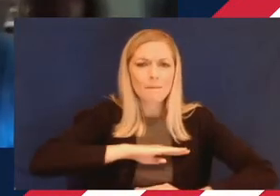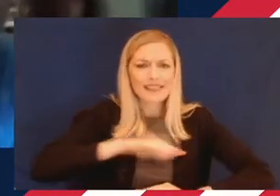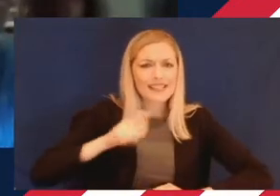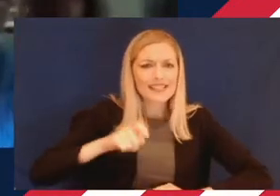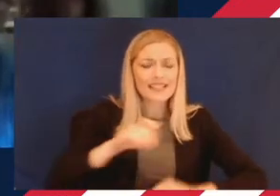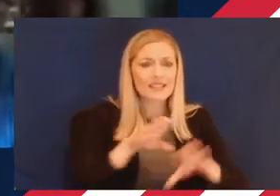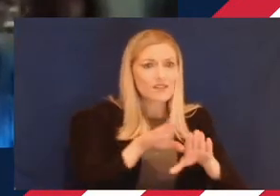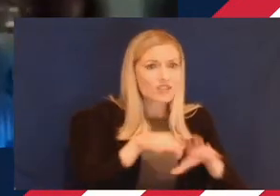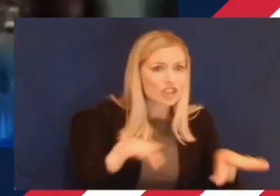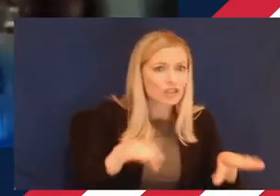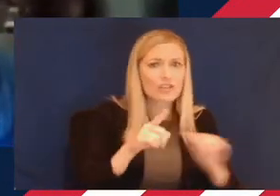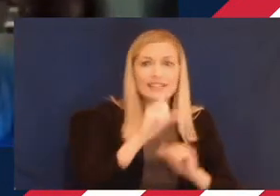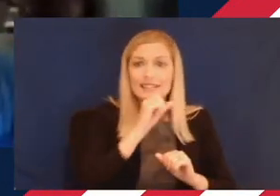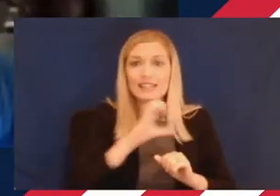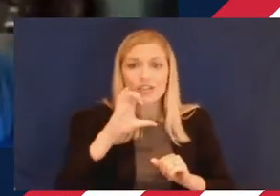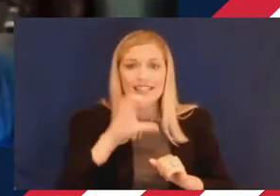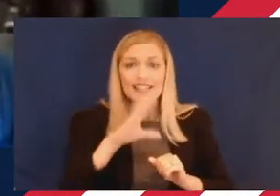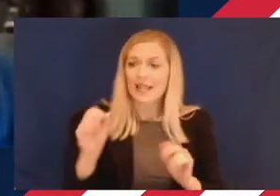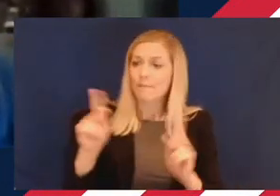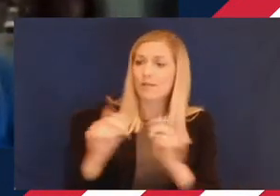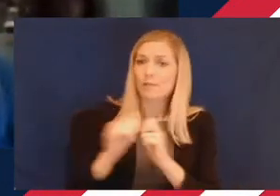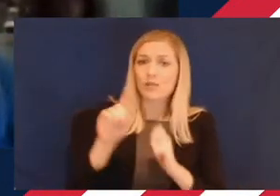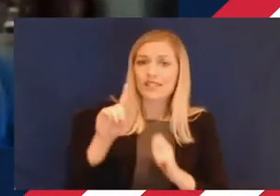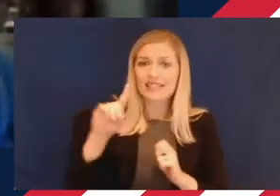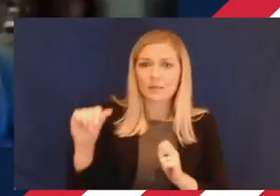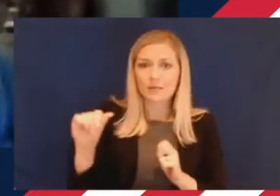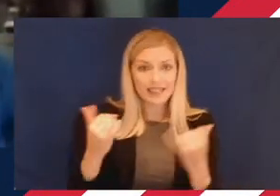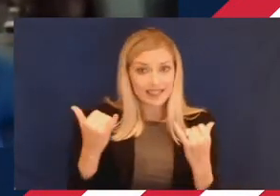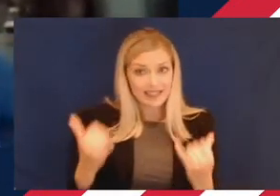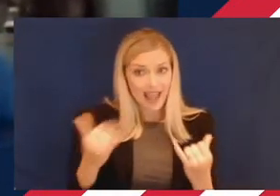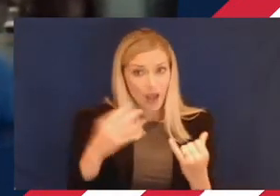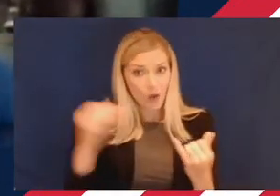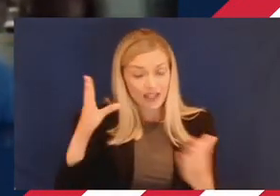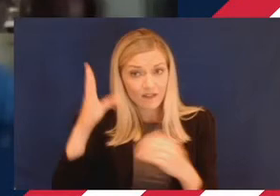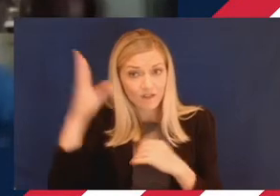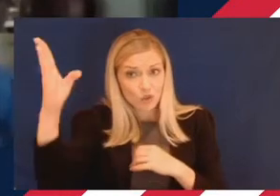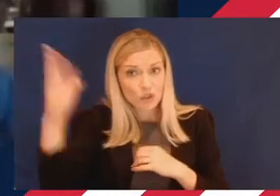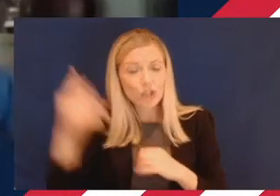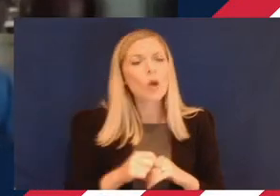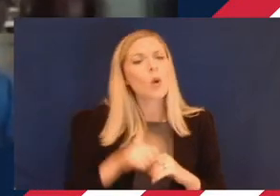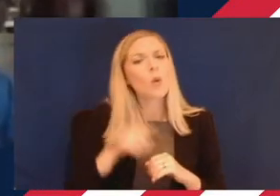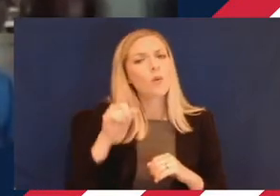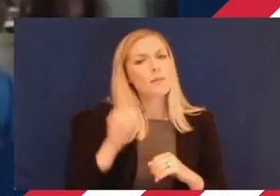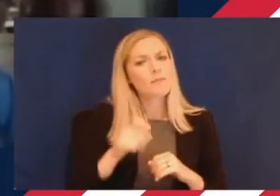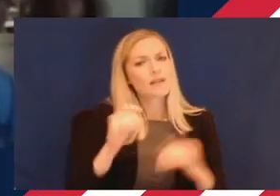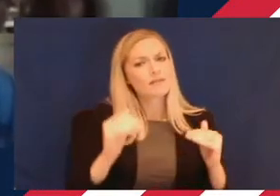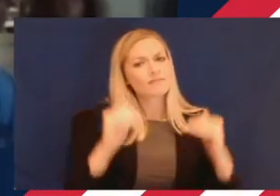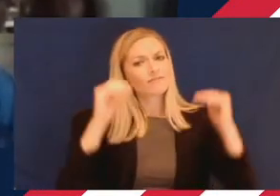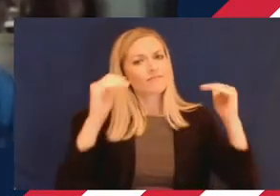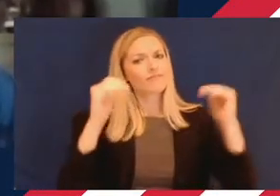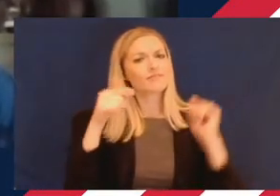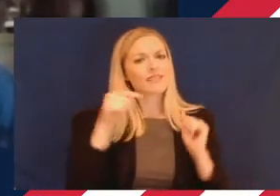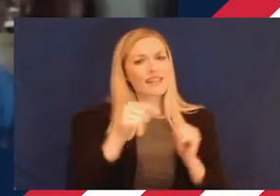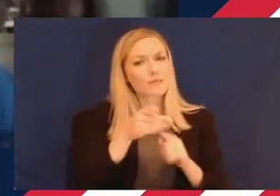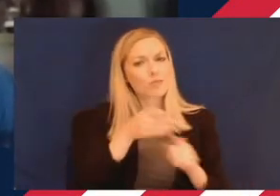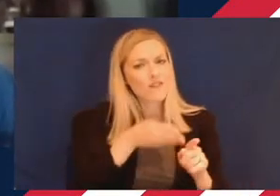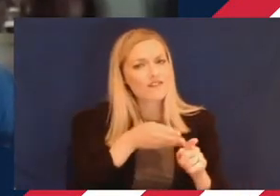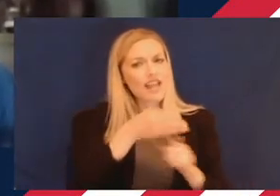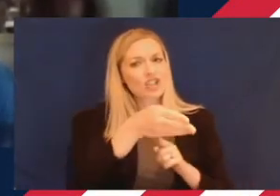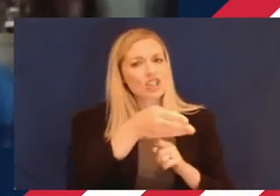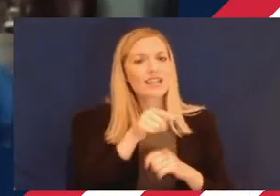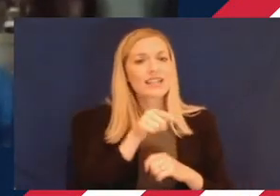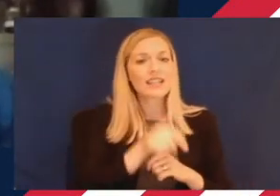in the future? We must dignify this profession and the lives of caregivers who in California are majority women of